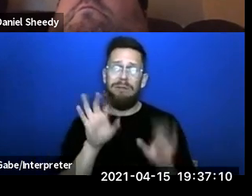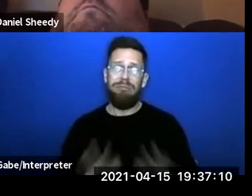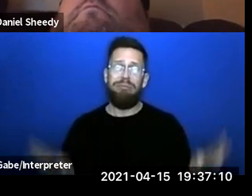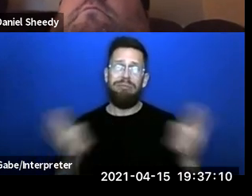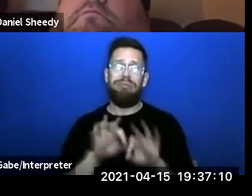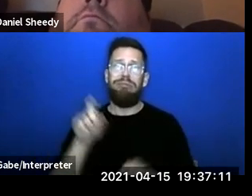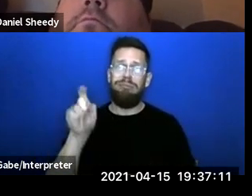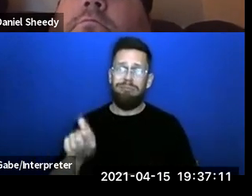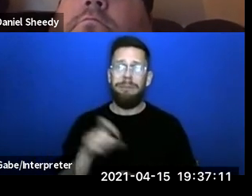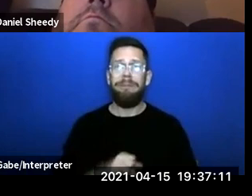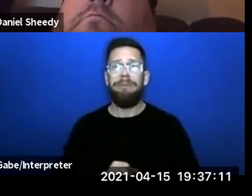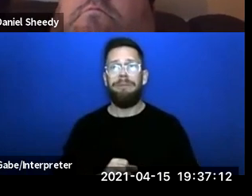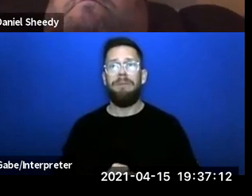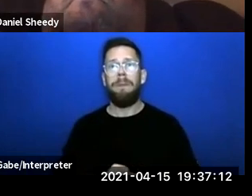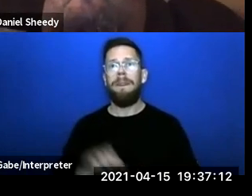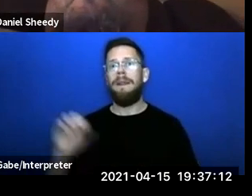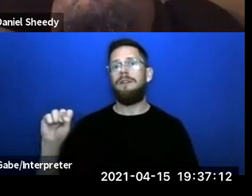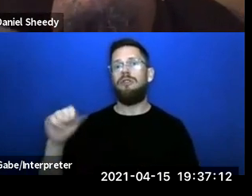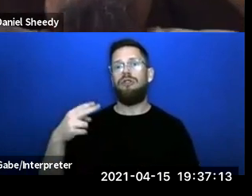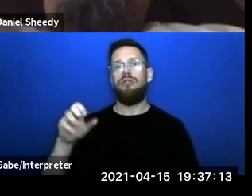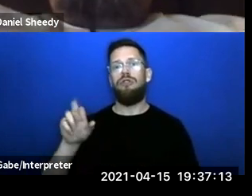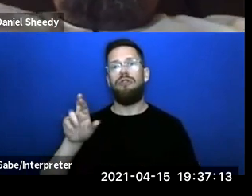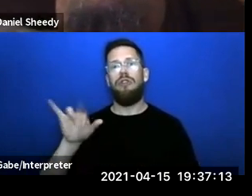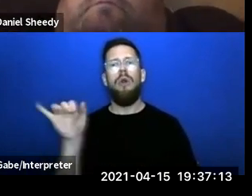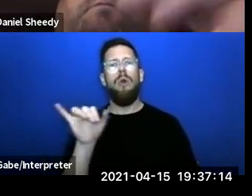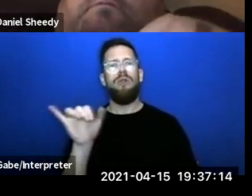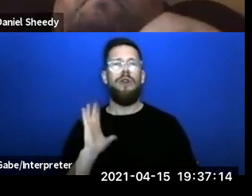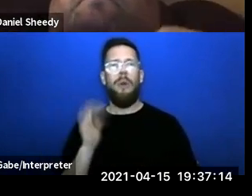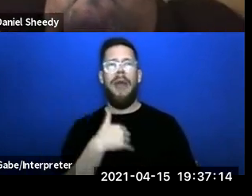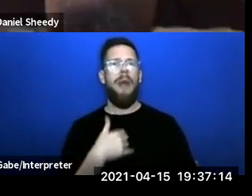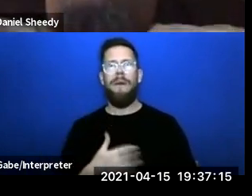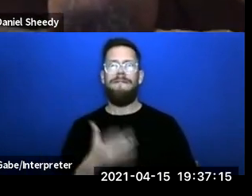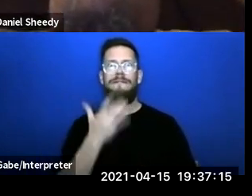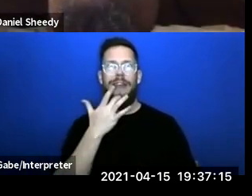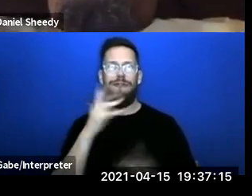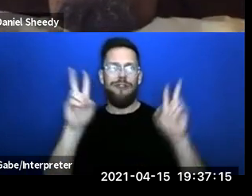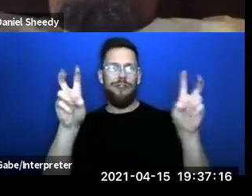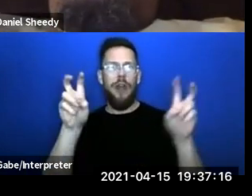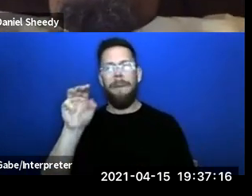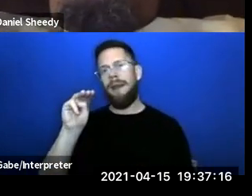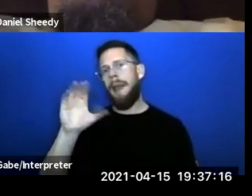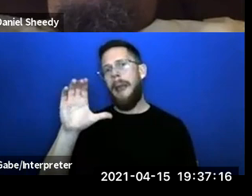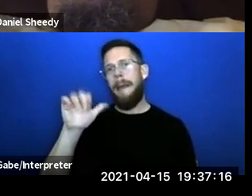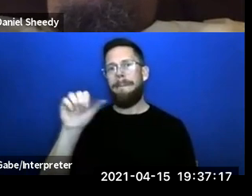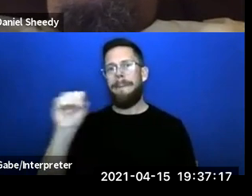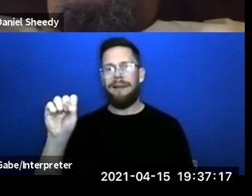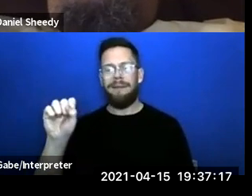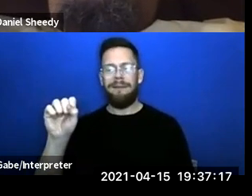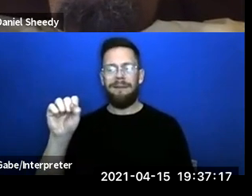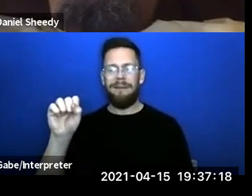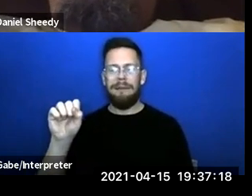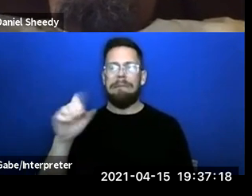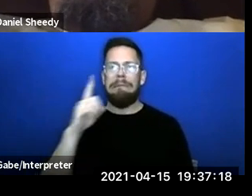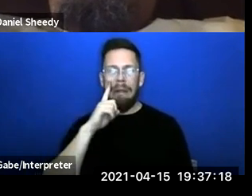And can I just circle back for a second? I know on our favorite topic of MCAS, because I think it would be important and would